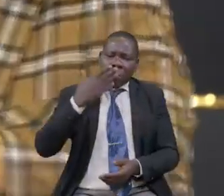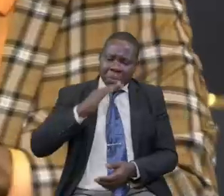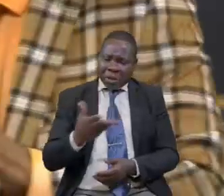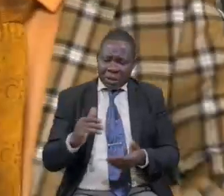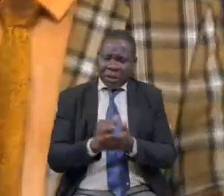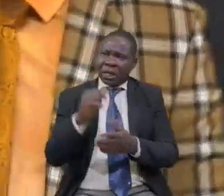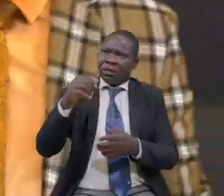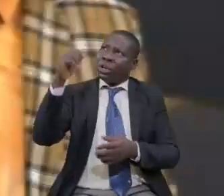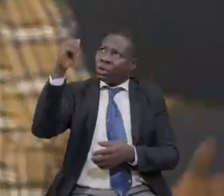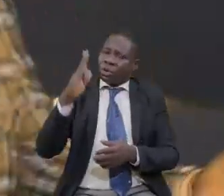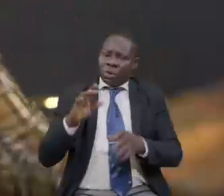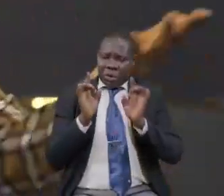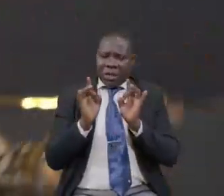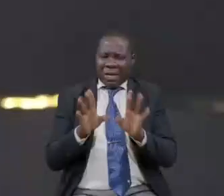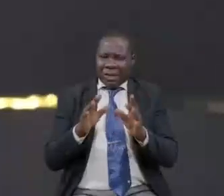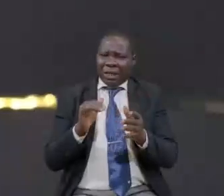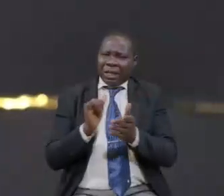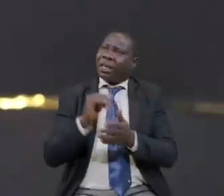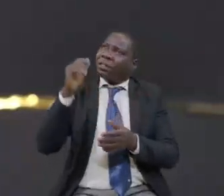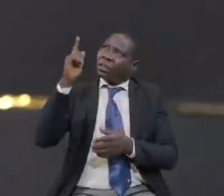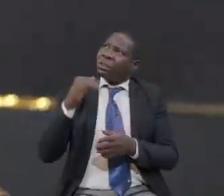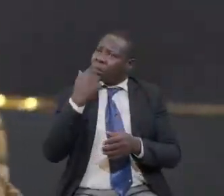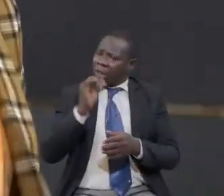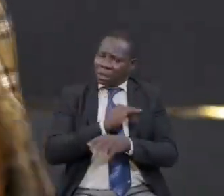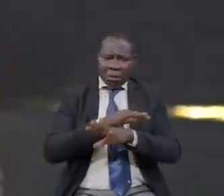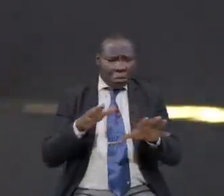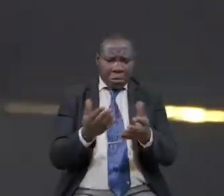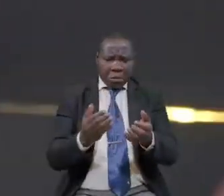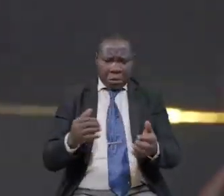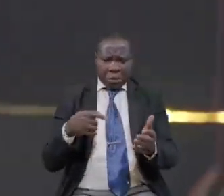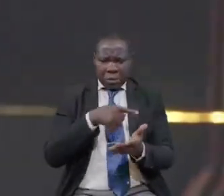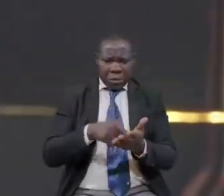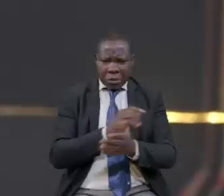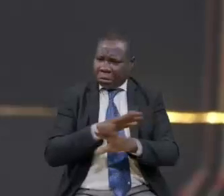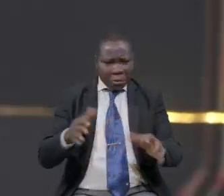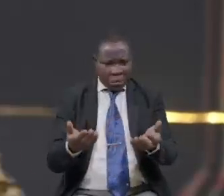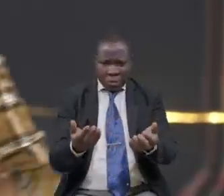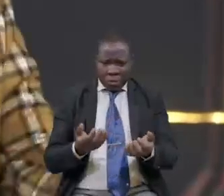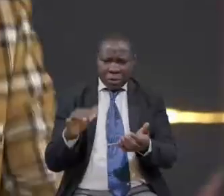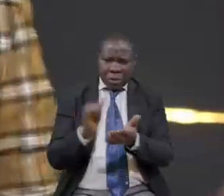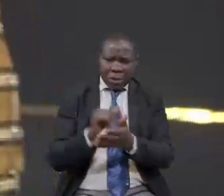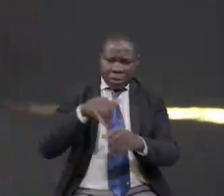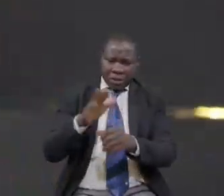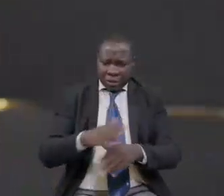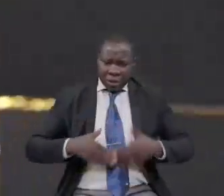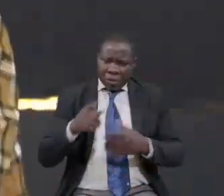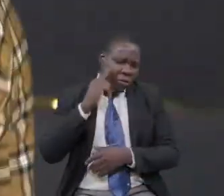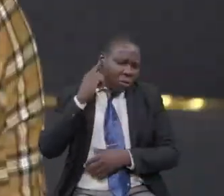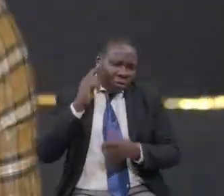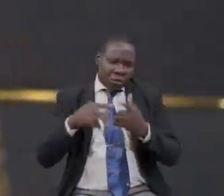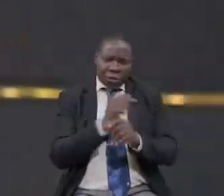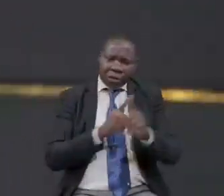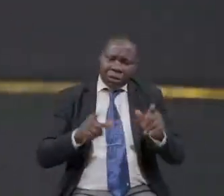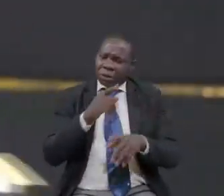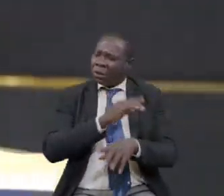says, I don't want this, I don't want this in your life. You listen to the Lord. You don't just say, I come to the